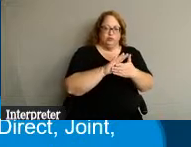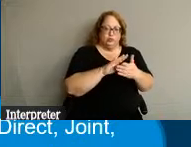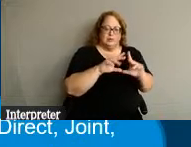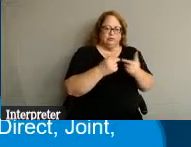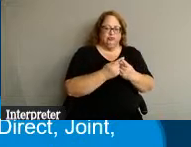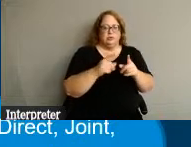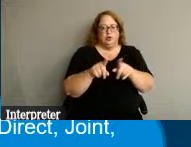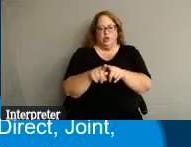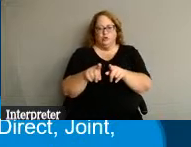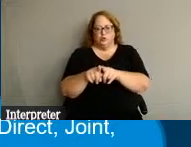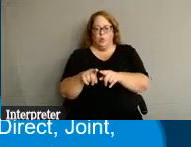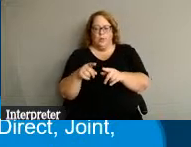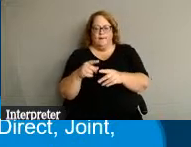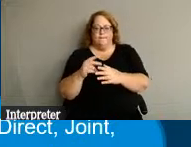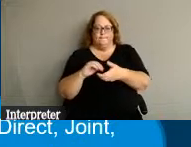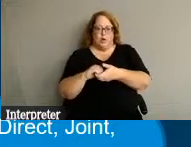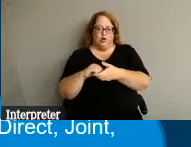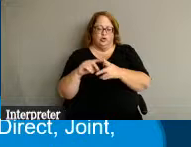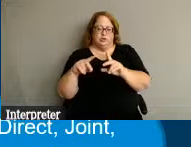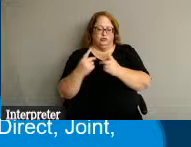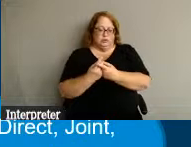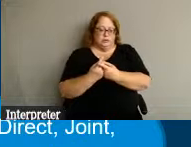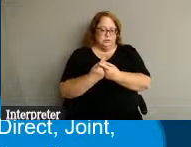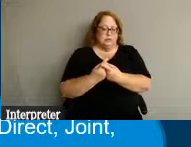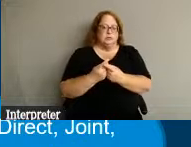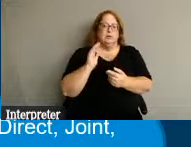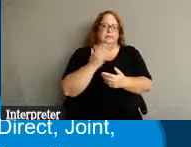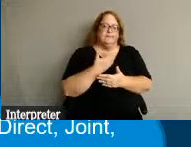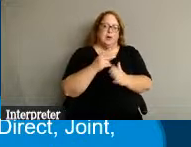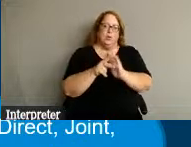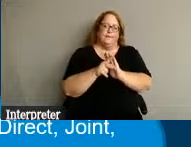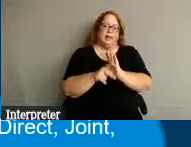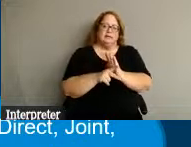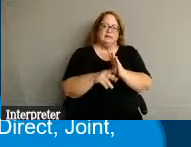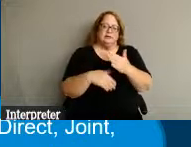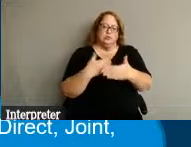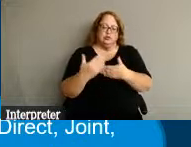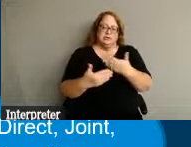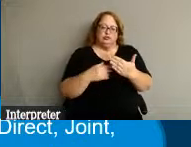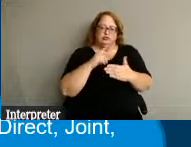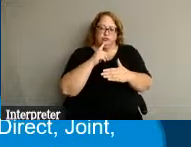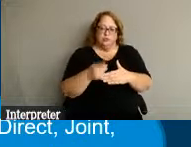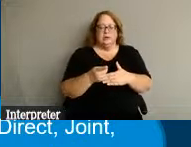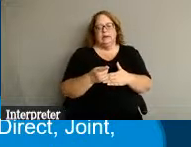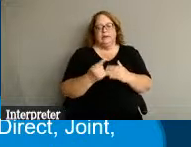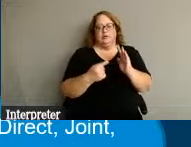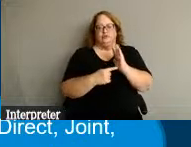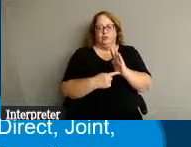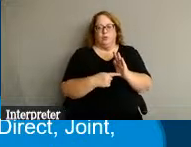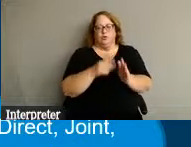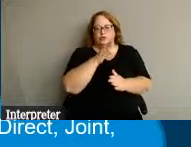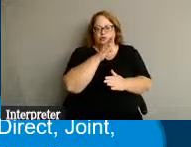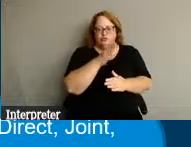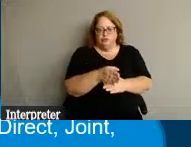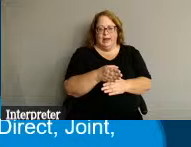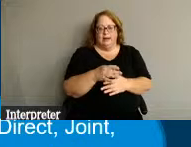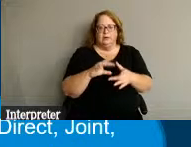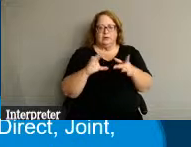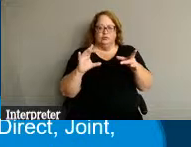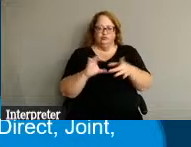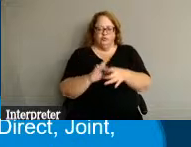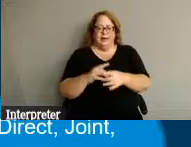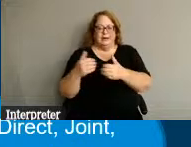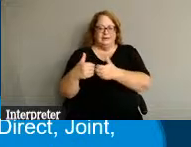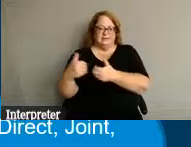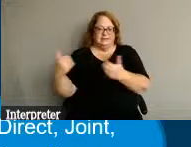districts. So the general assurance document, our policies and procedures, really outline matters of direct, joint, and separate compliance.